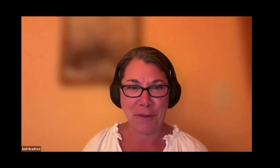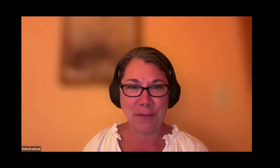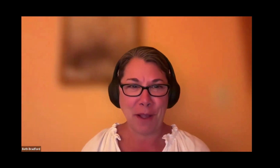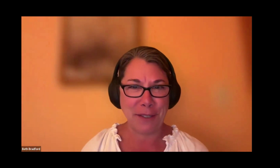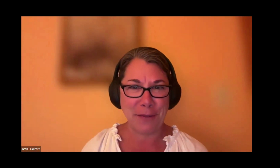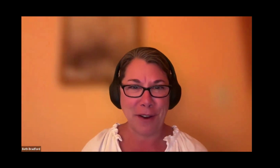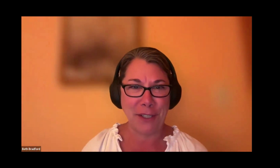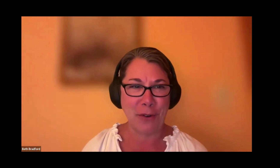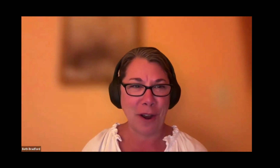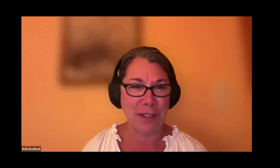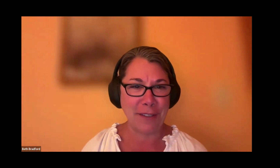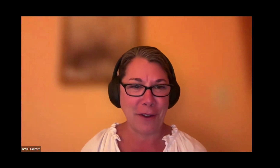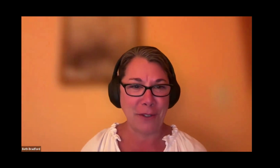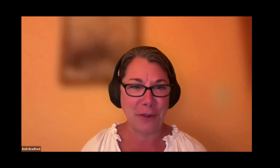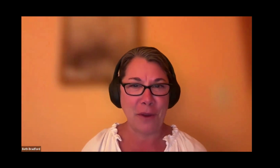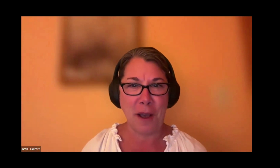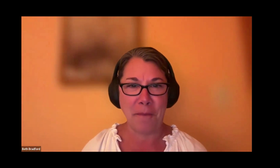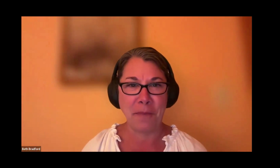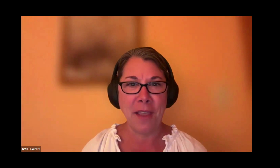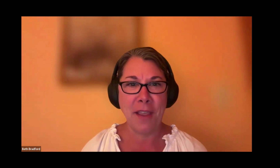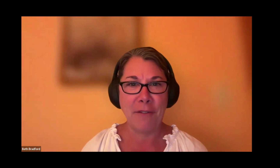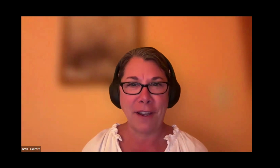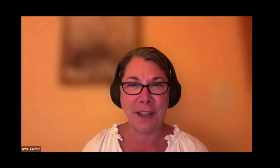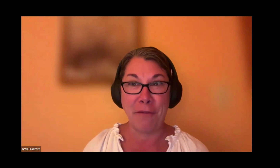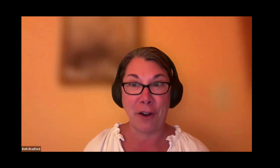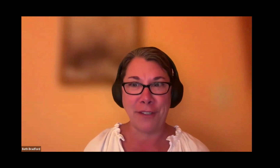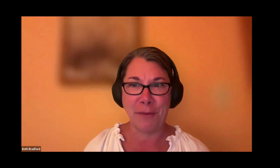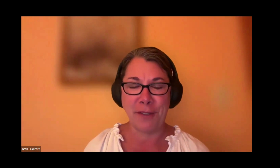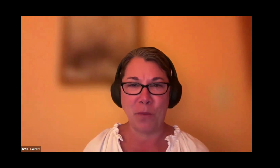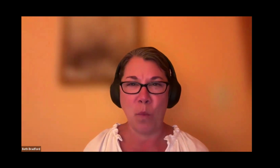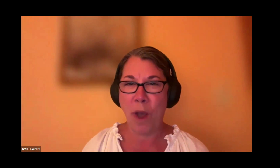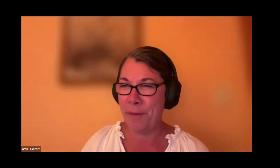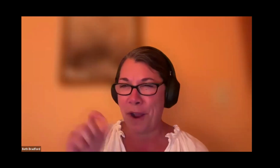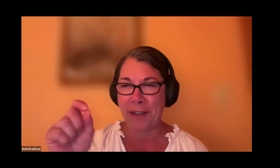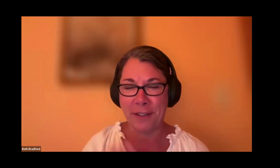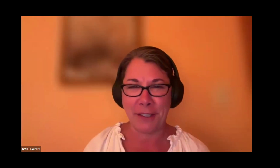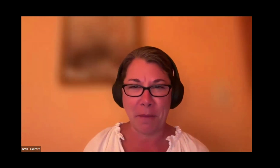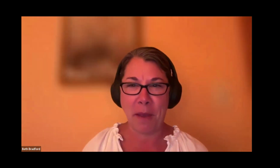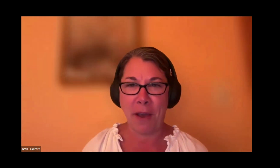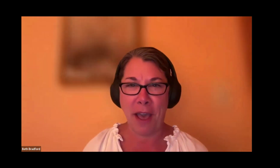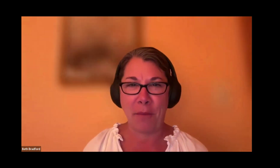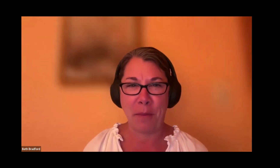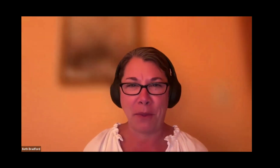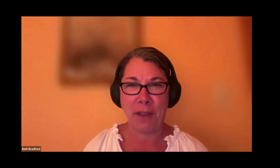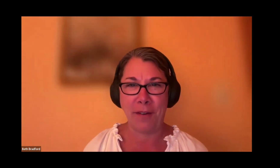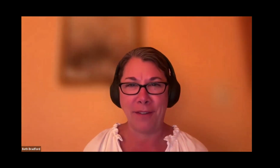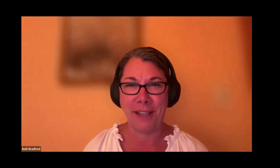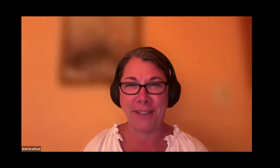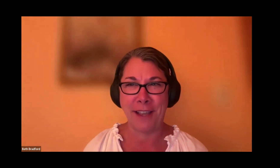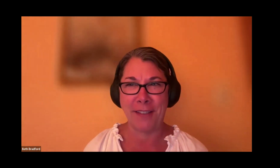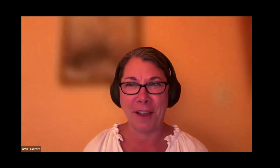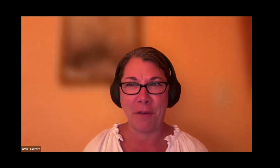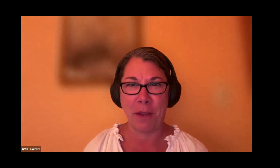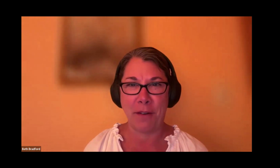you to keep your responses very short. Let's go to Radhika first. What's one practical tip about how people